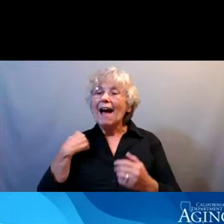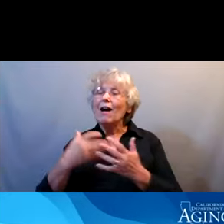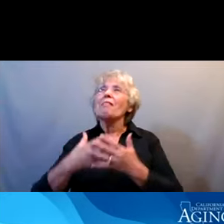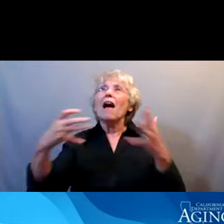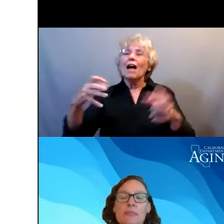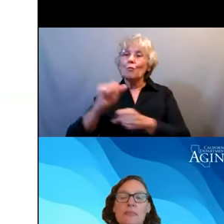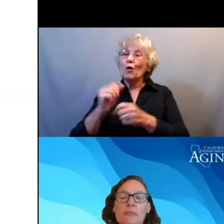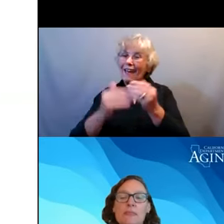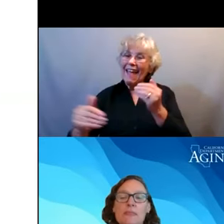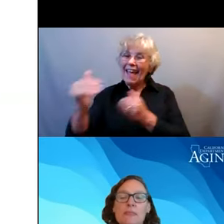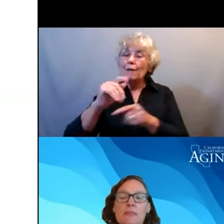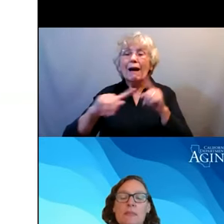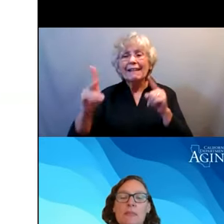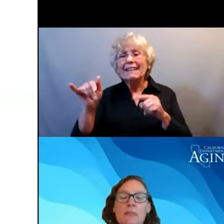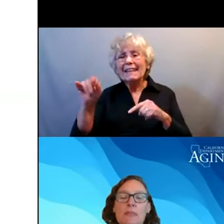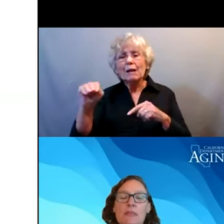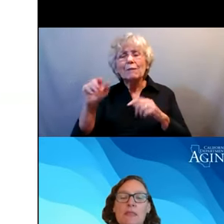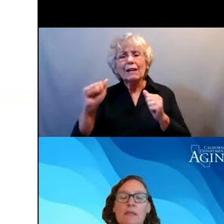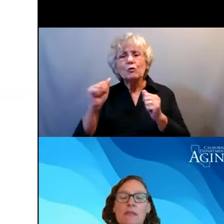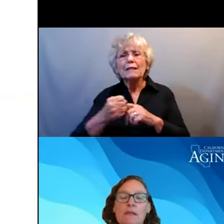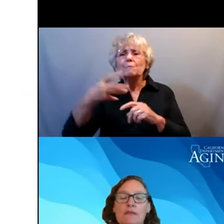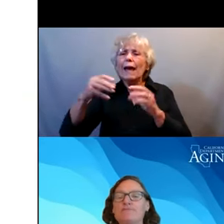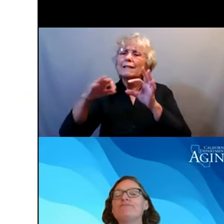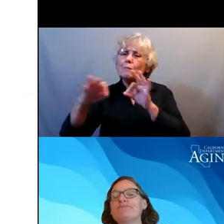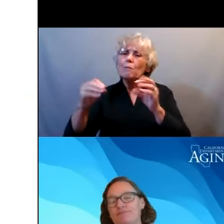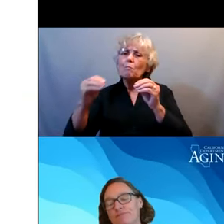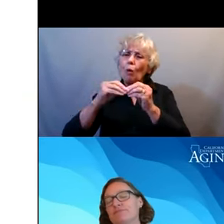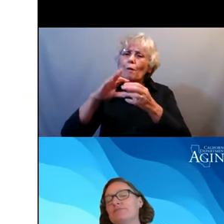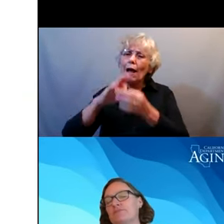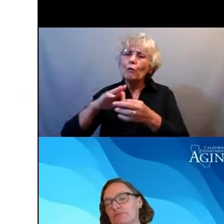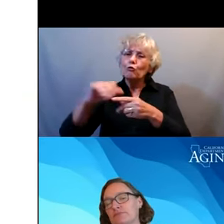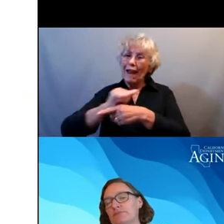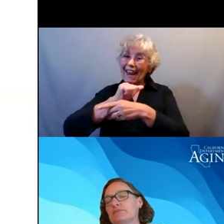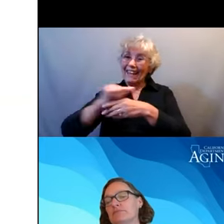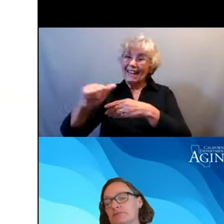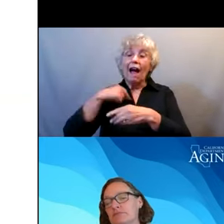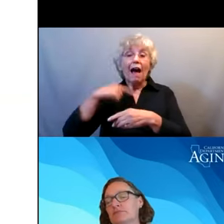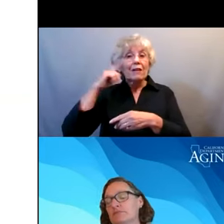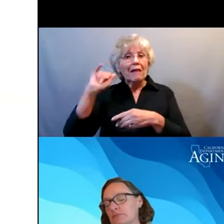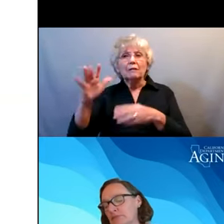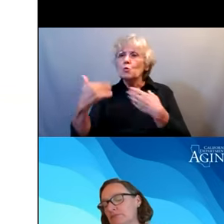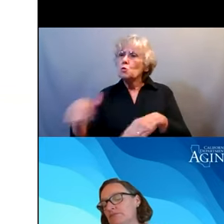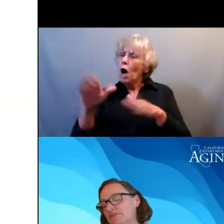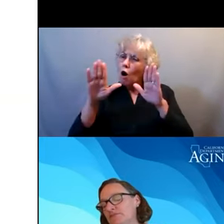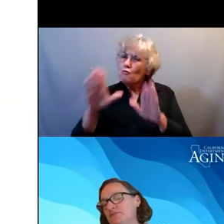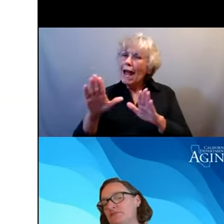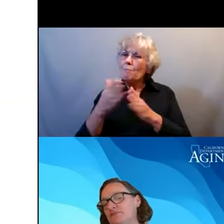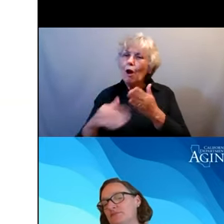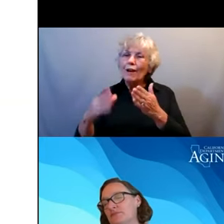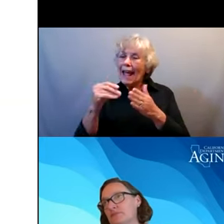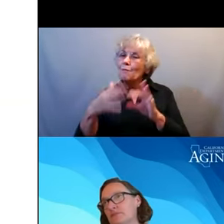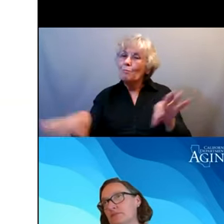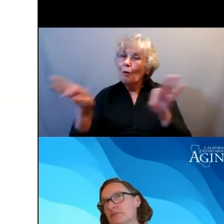see if you could just expand a little bit about the training aspect, because I think that's such a great and important piece. And I'm so pleased that you